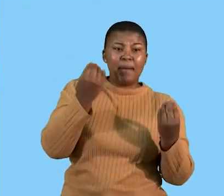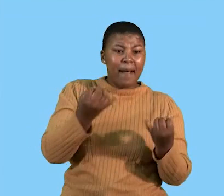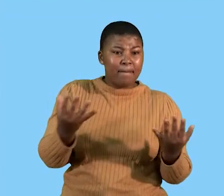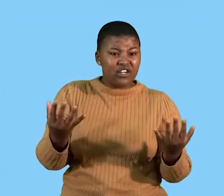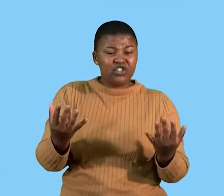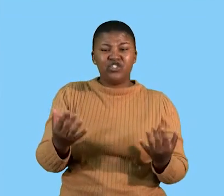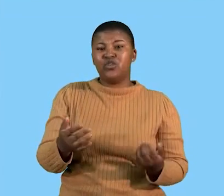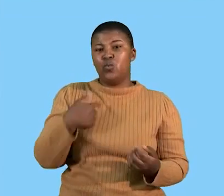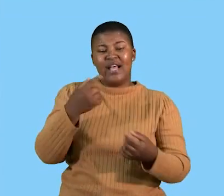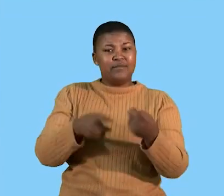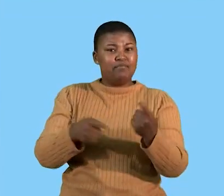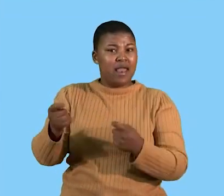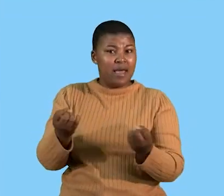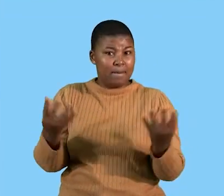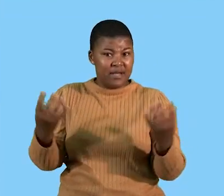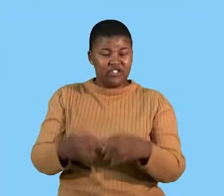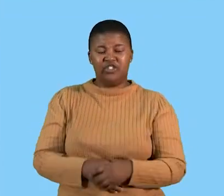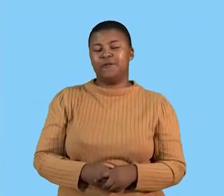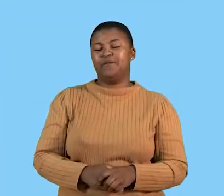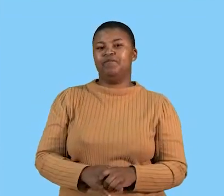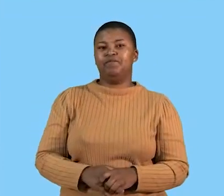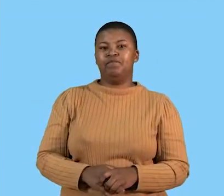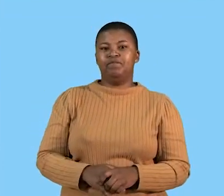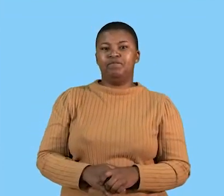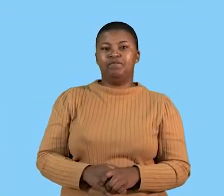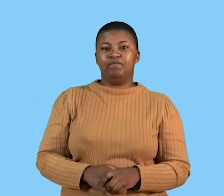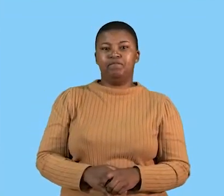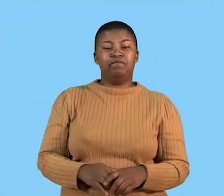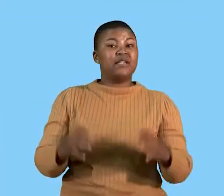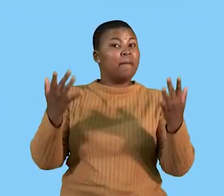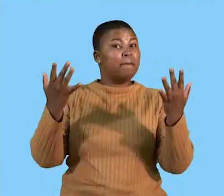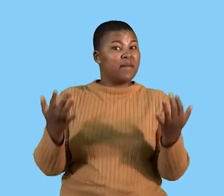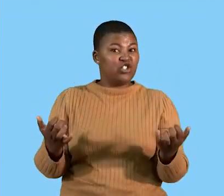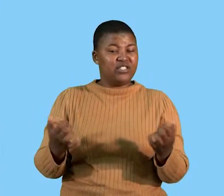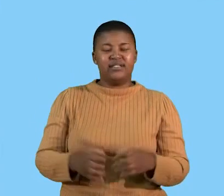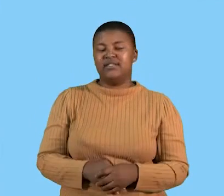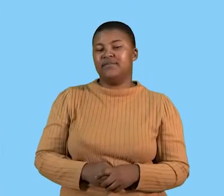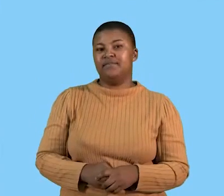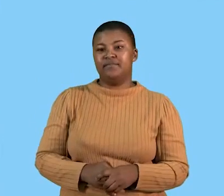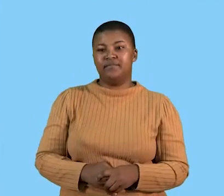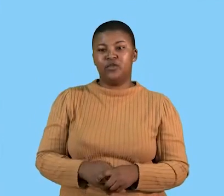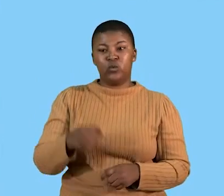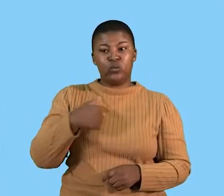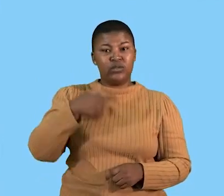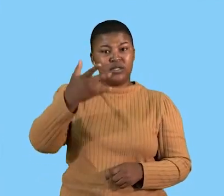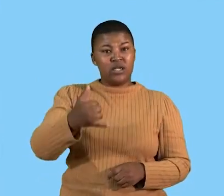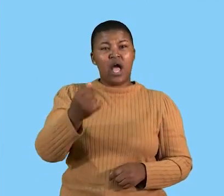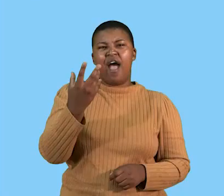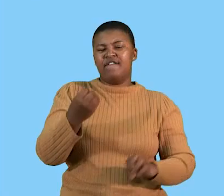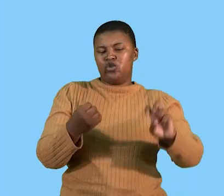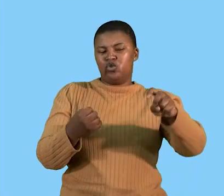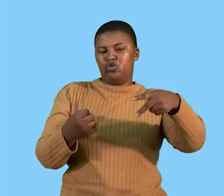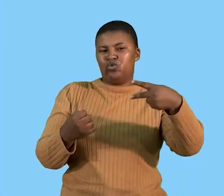our expenses? So we refer to budgets. Now we are looking at